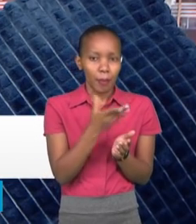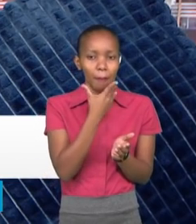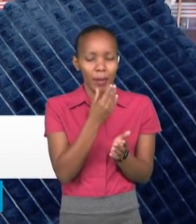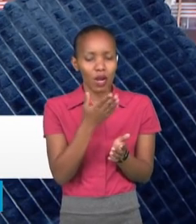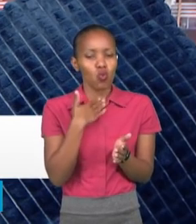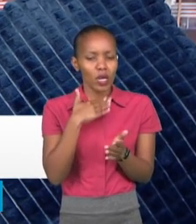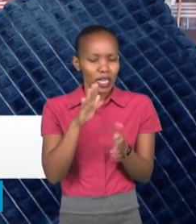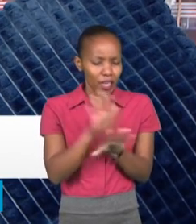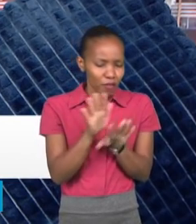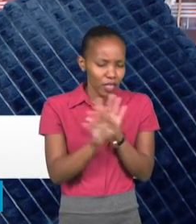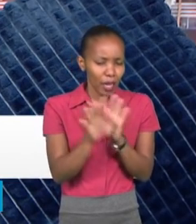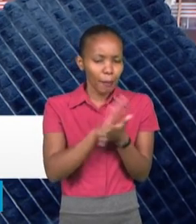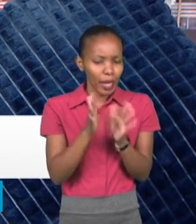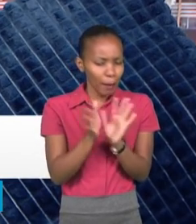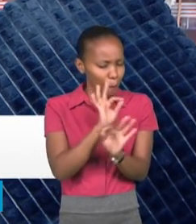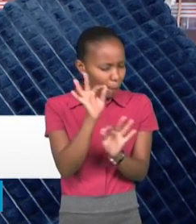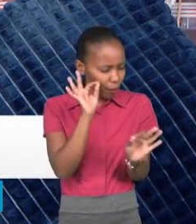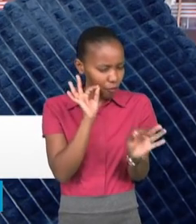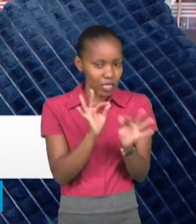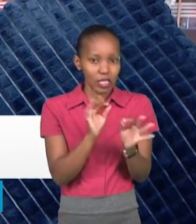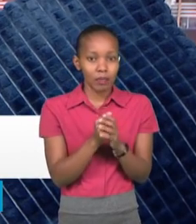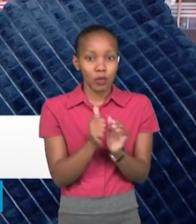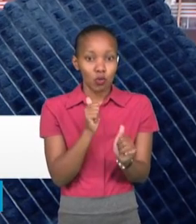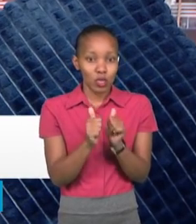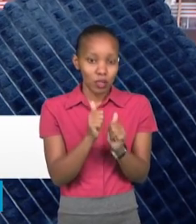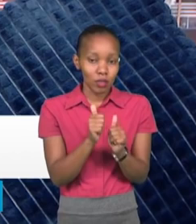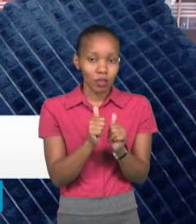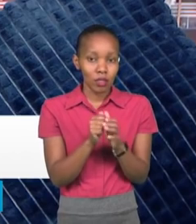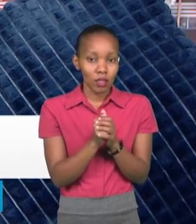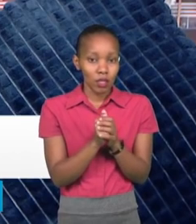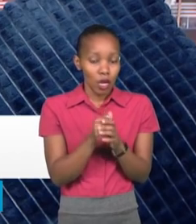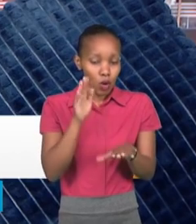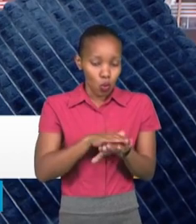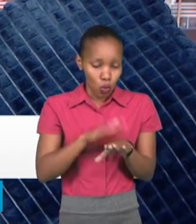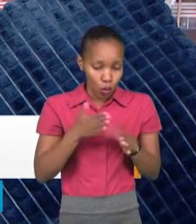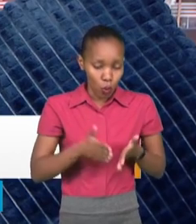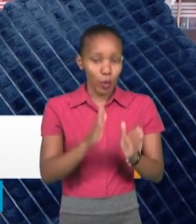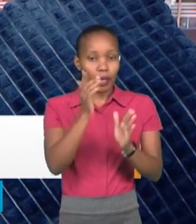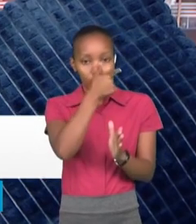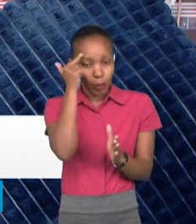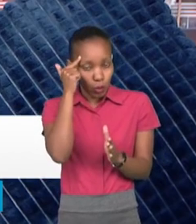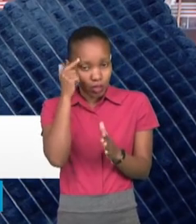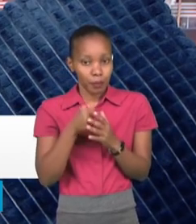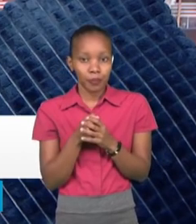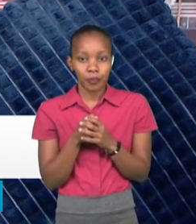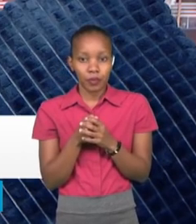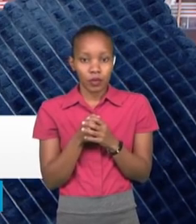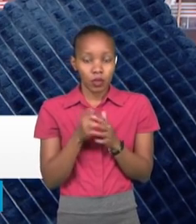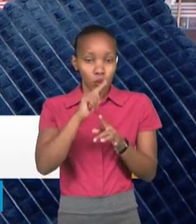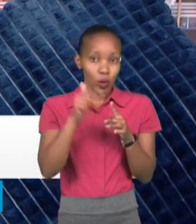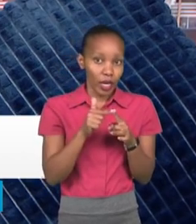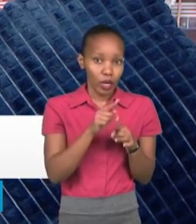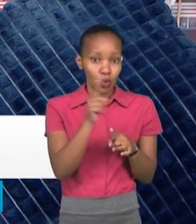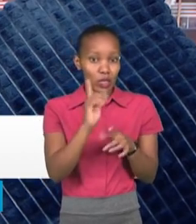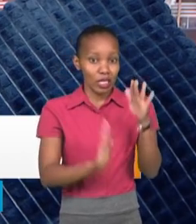make sure that things are going the right way, which was the right move for us. Because at some point is, you know, when you're at the